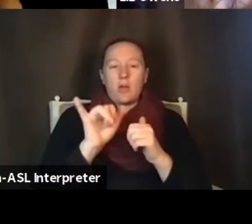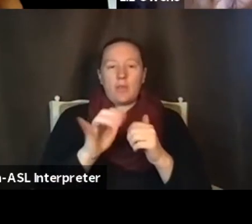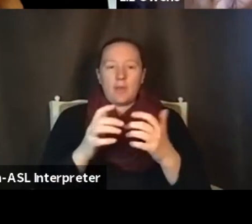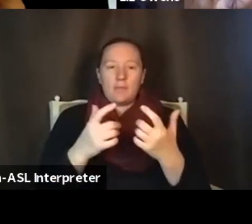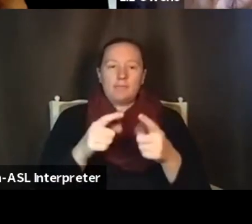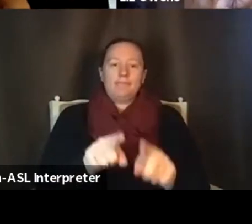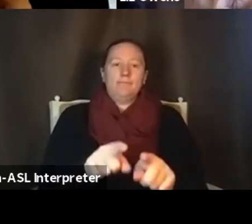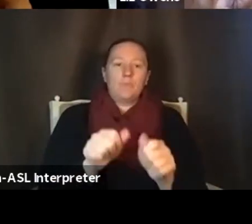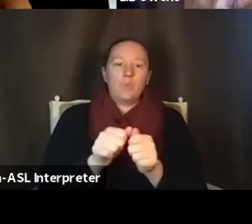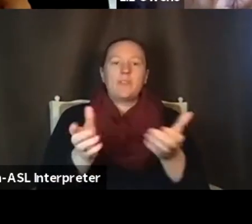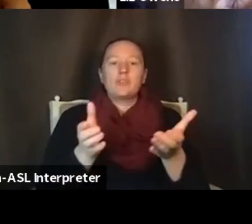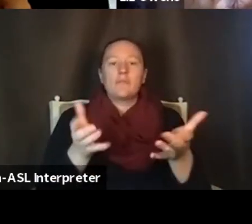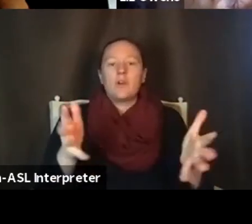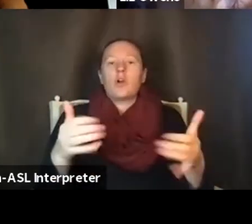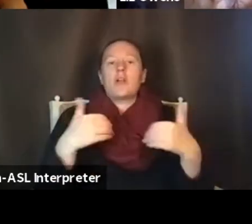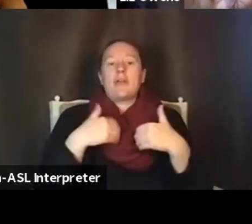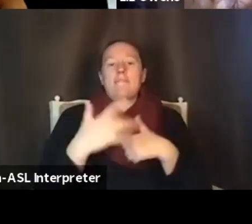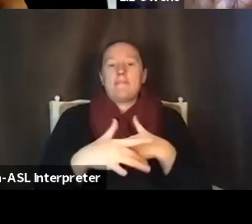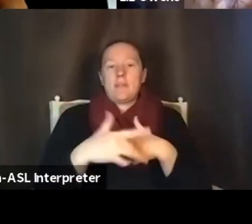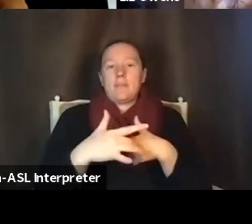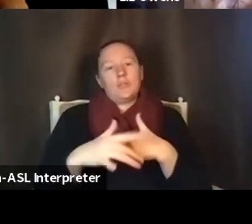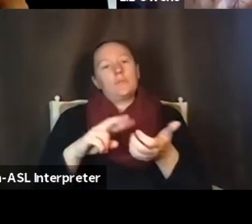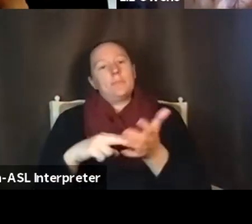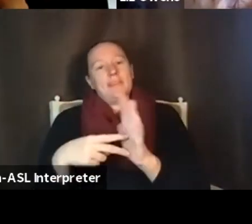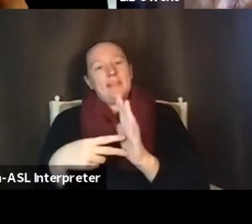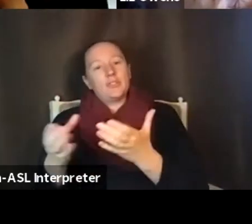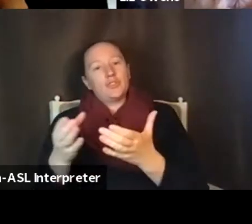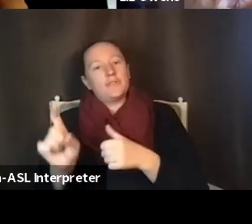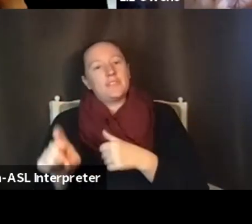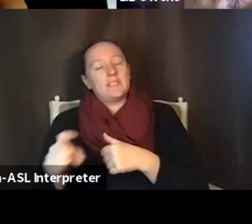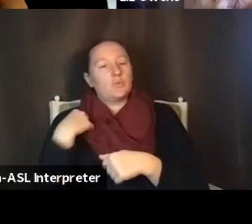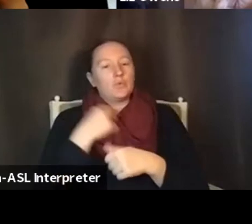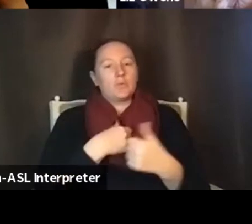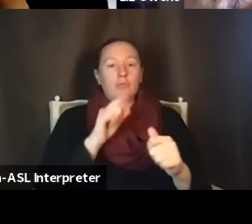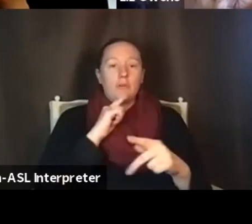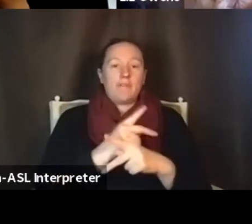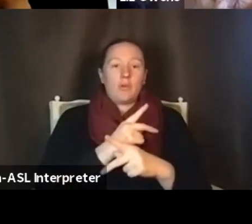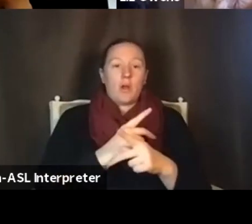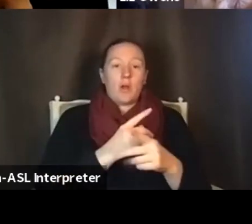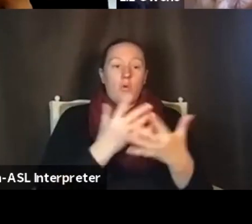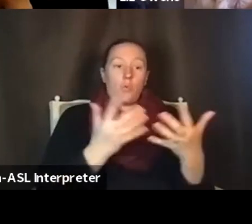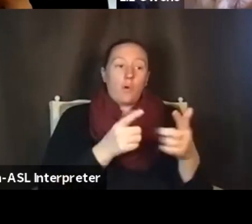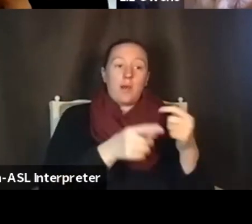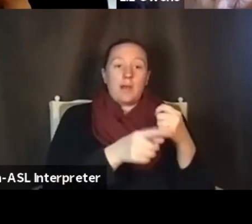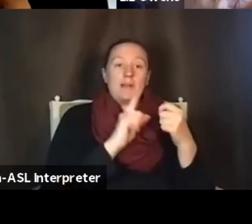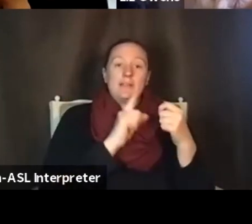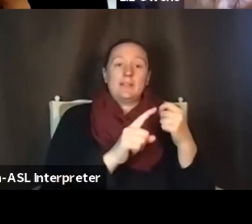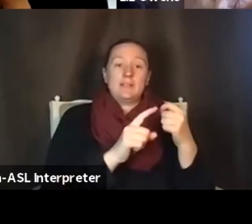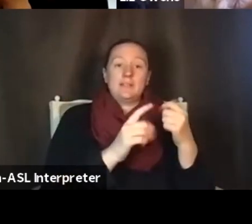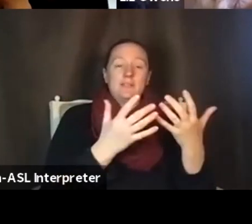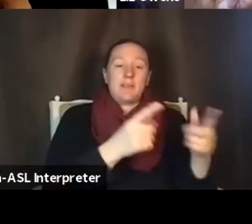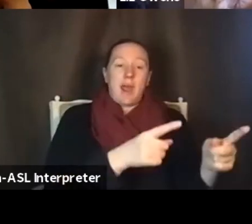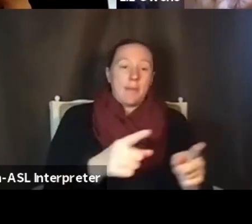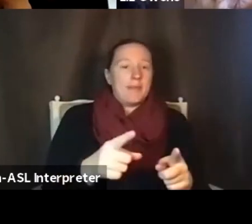the services that are available. So then the service needs, right? So we really try to figure out to what extent is that matching up,